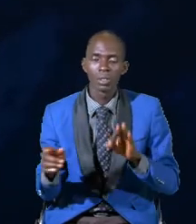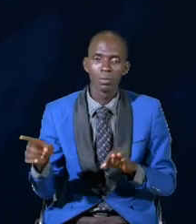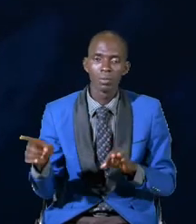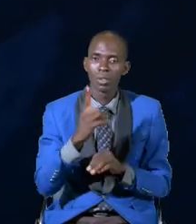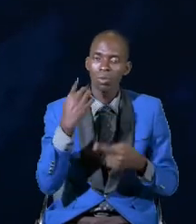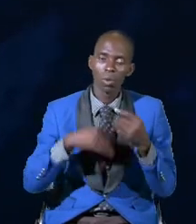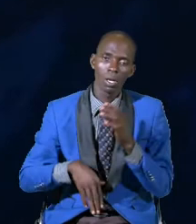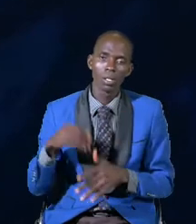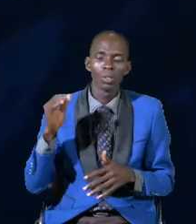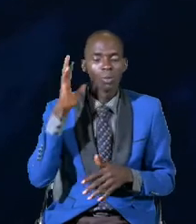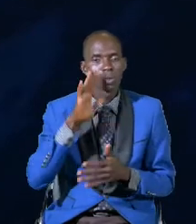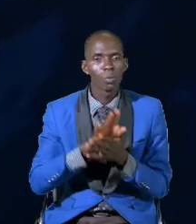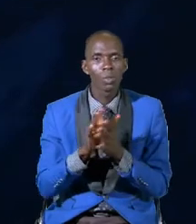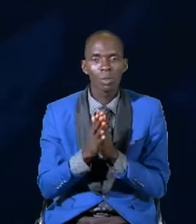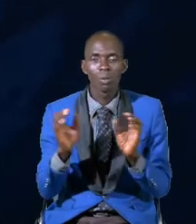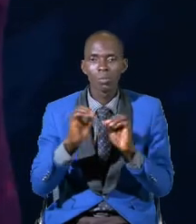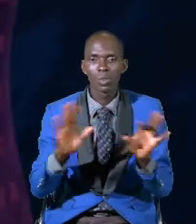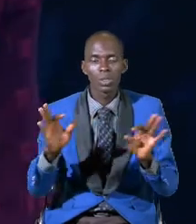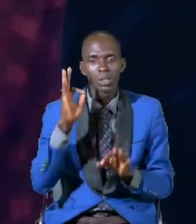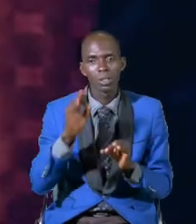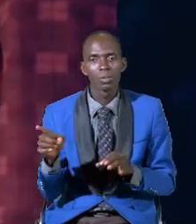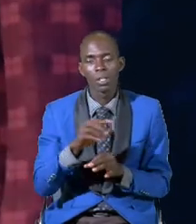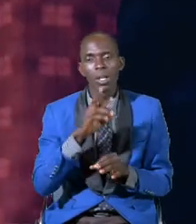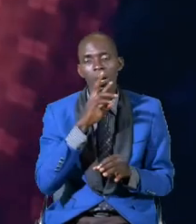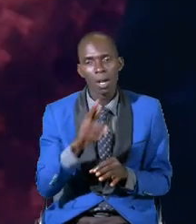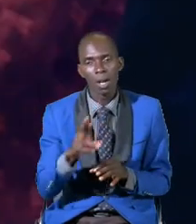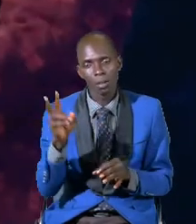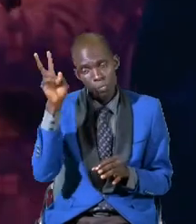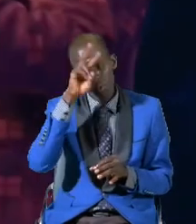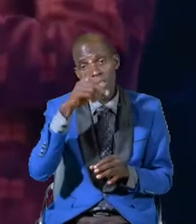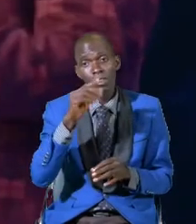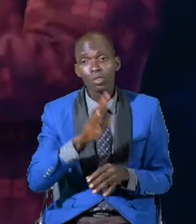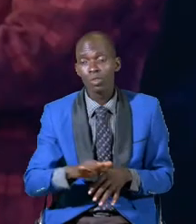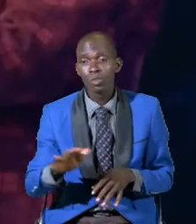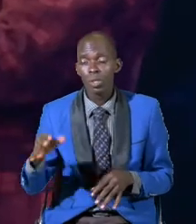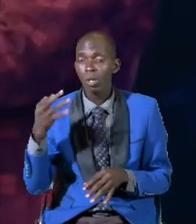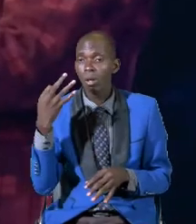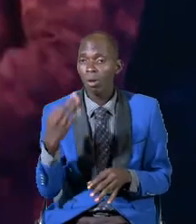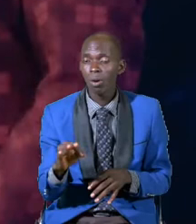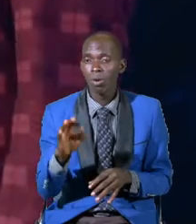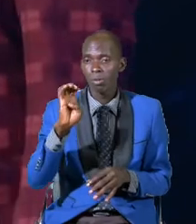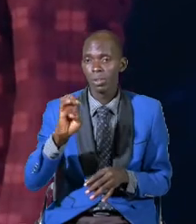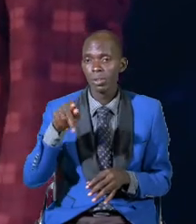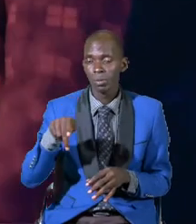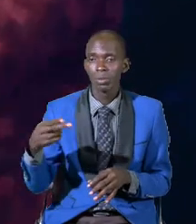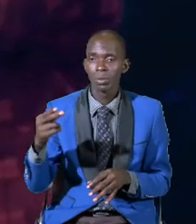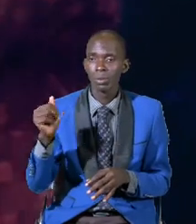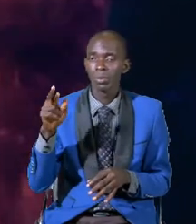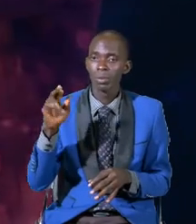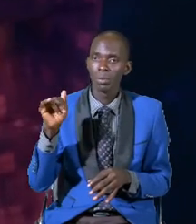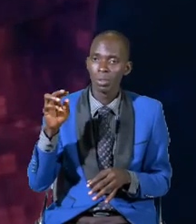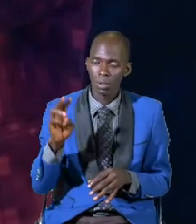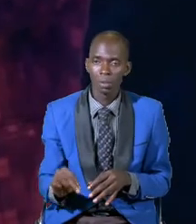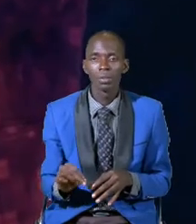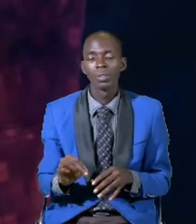amount to nothing if you're a coward. The children of Ephraim being armed, carrying bows,